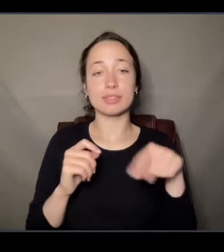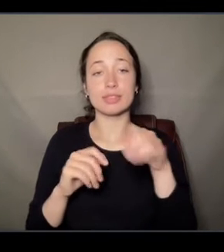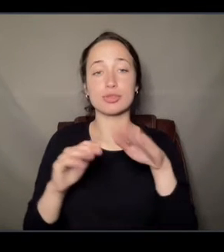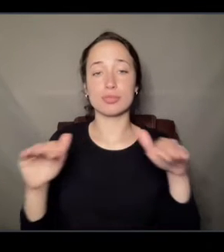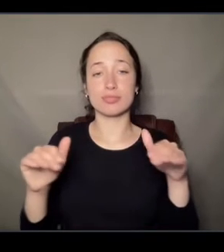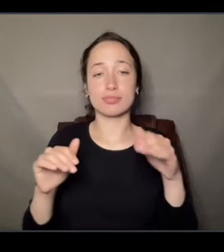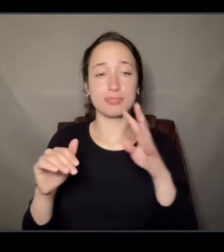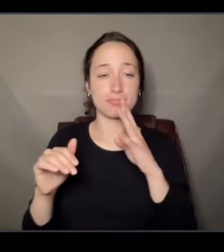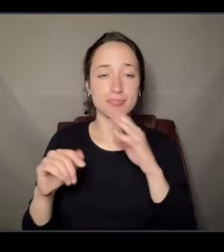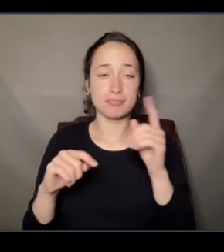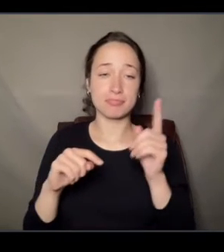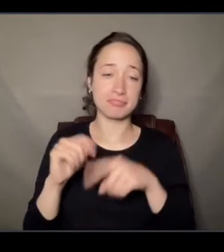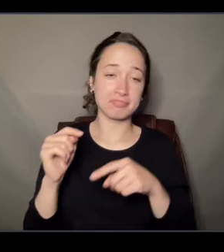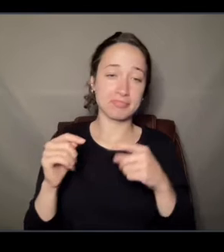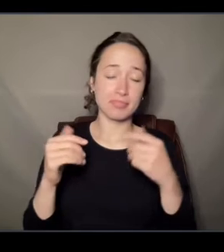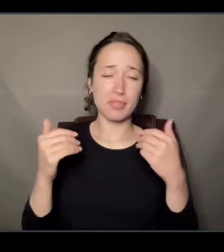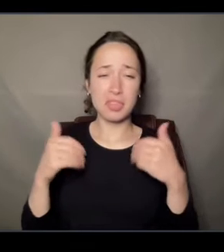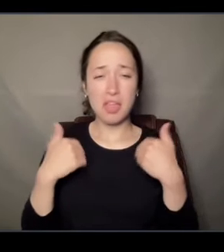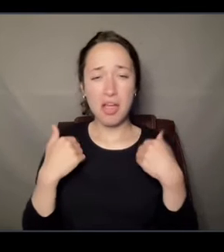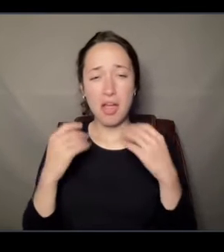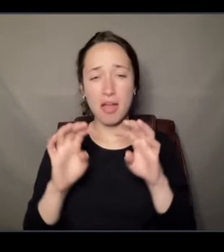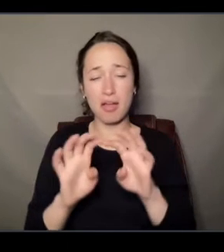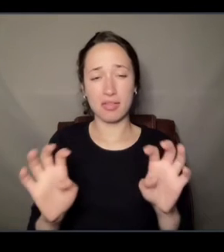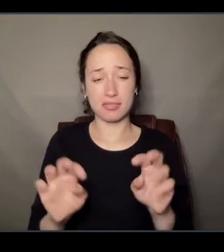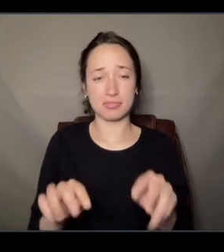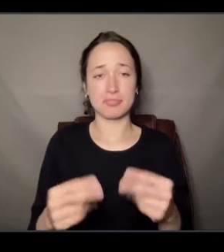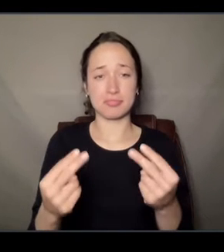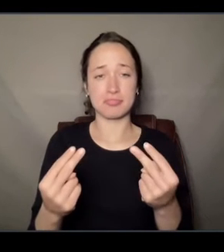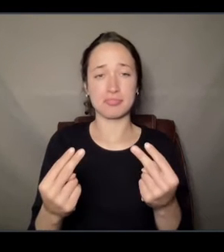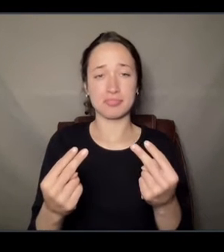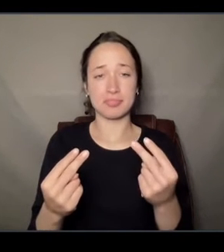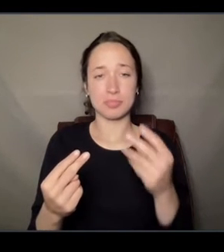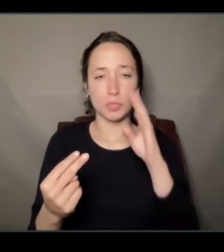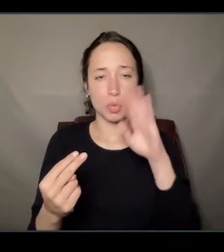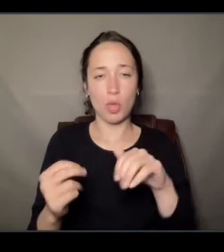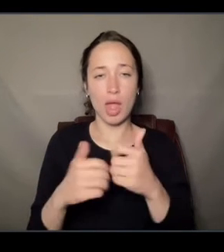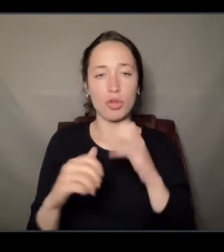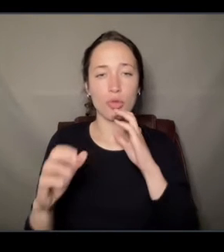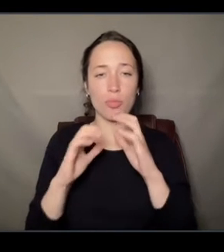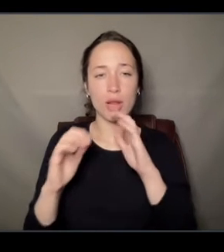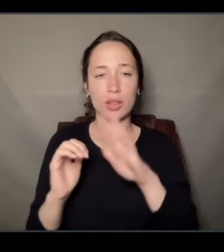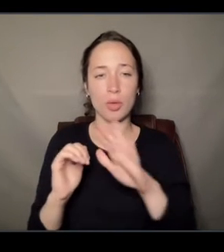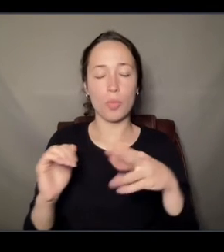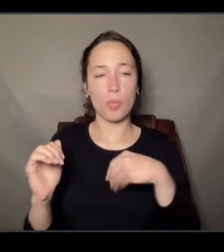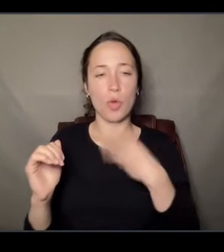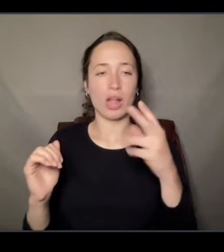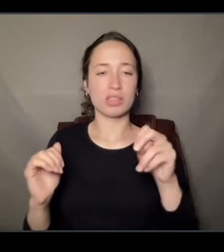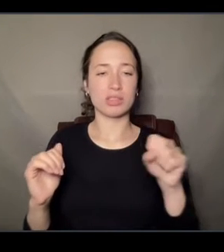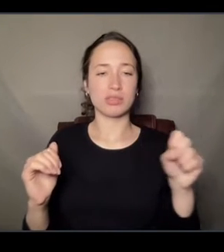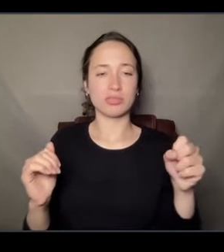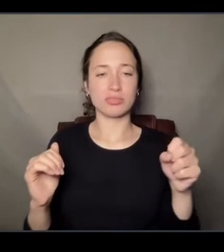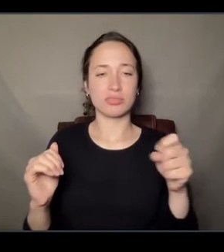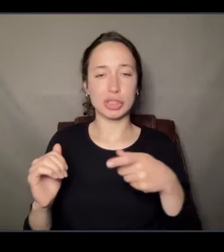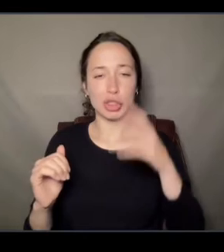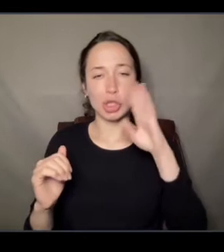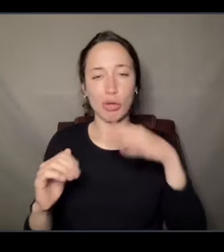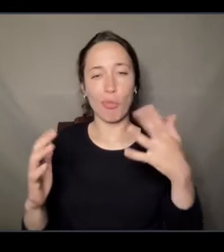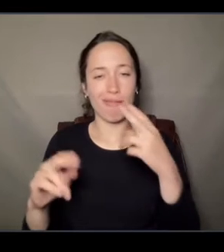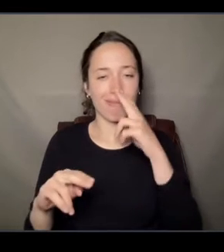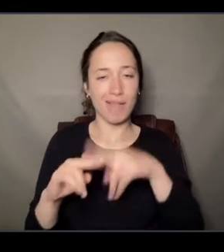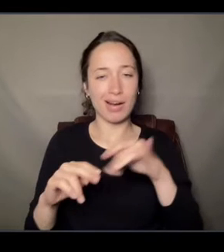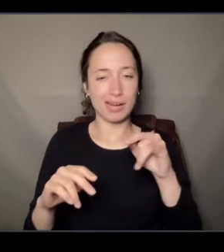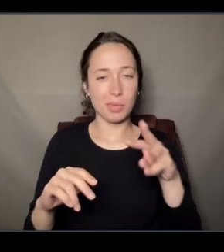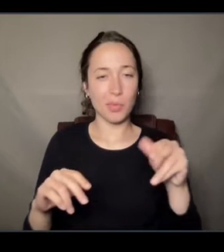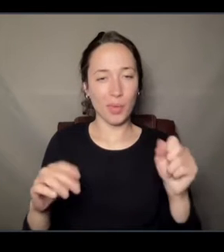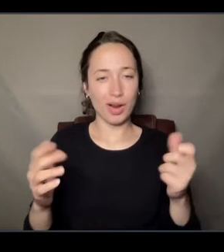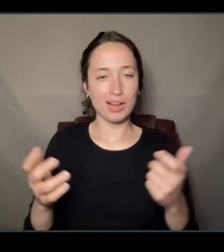These children could barely speak, they were so young, but they already knew how to communicate their whiteness. They knew what fun